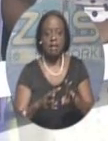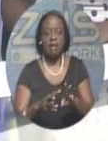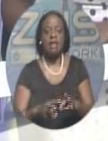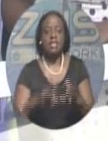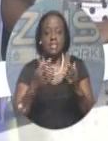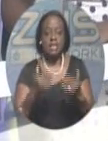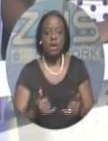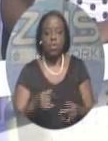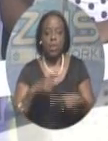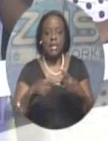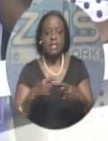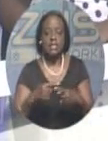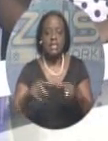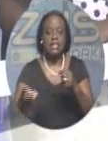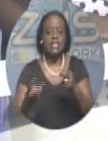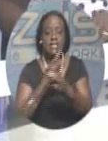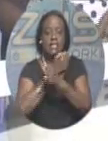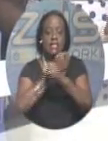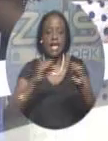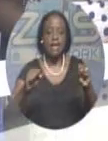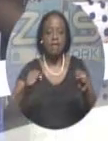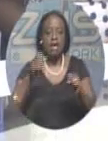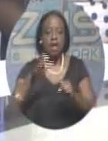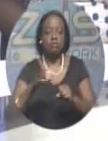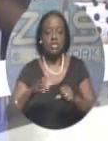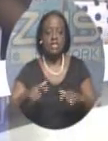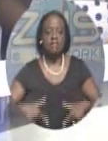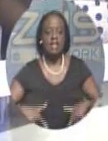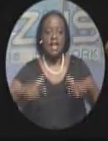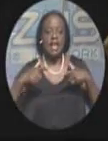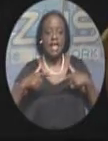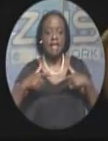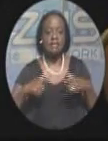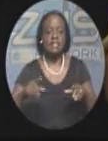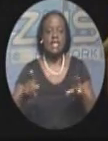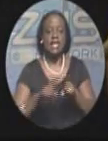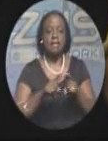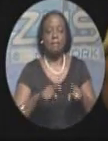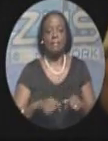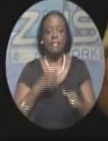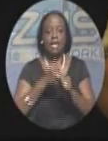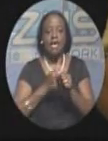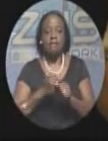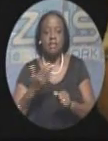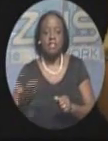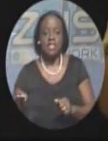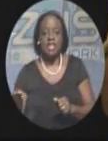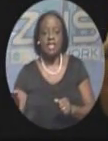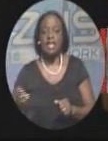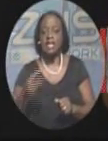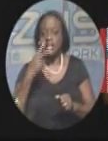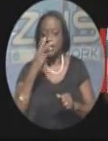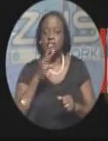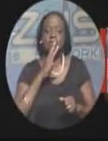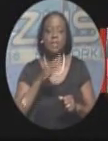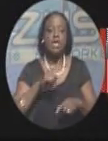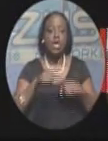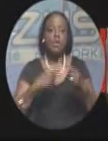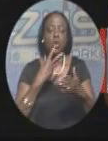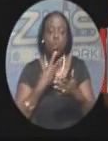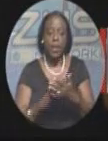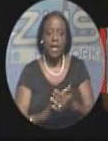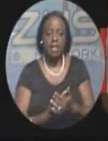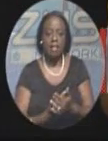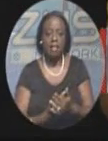floodwaters rose from this dangerous hurricane. Everything seemed to have been going well despite the high winds first here at headquarters until